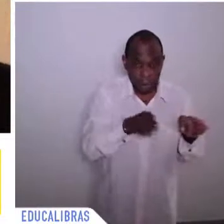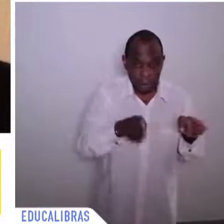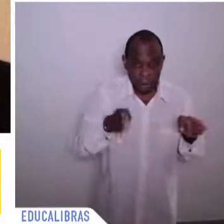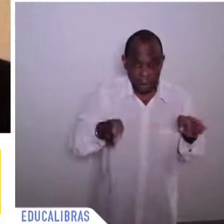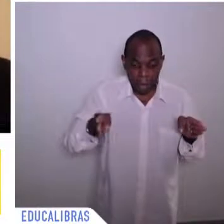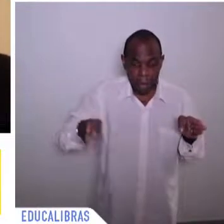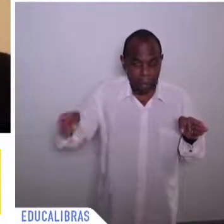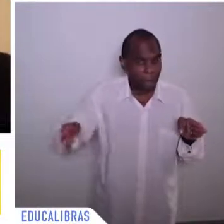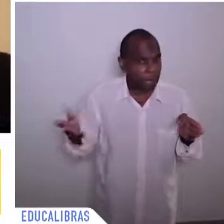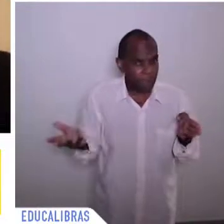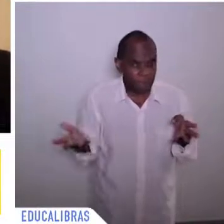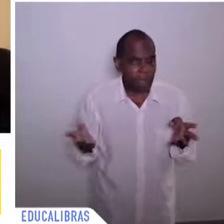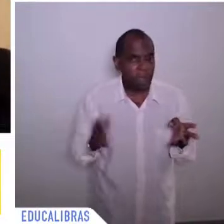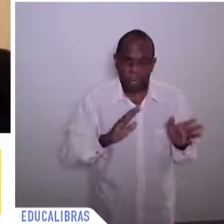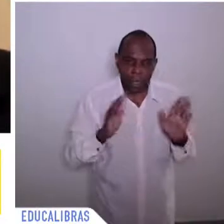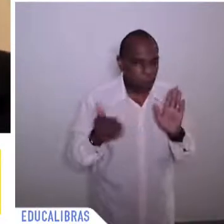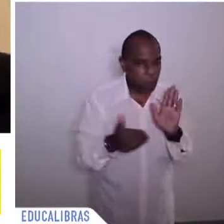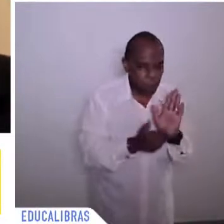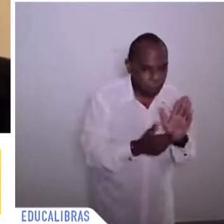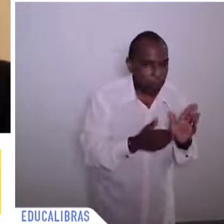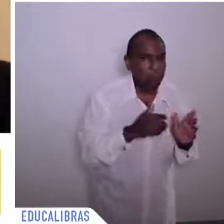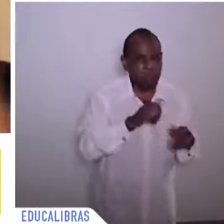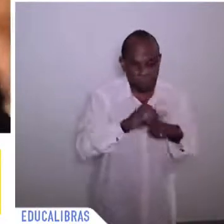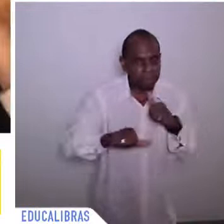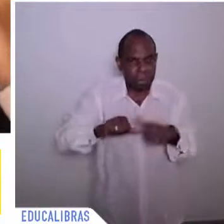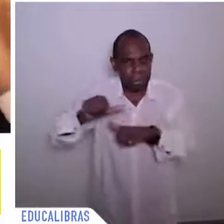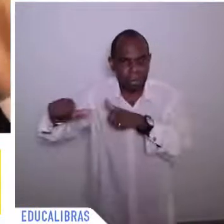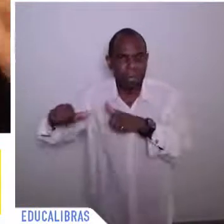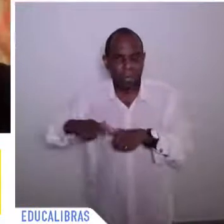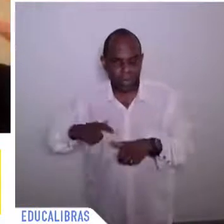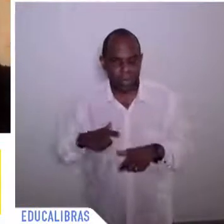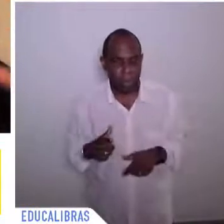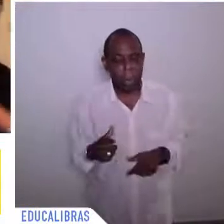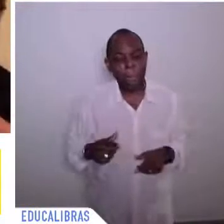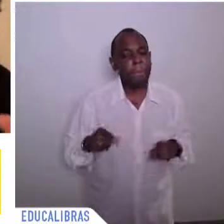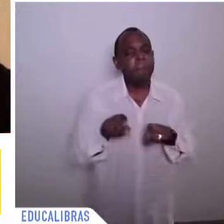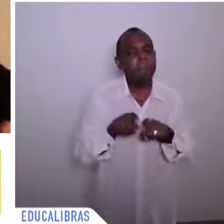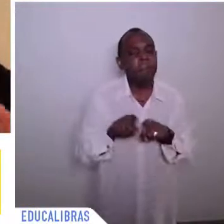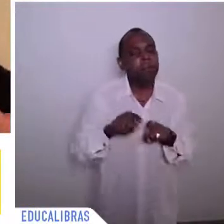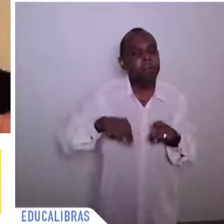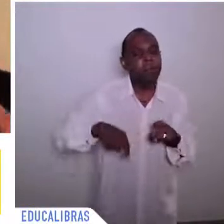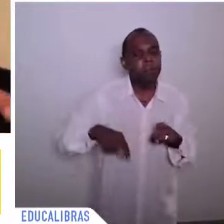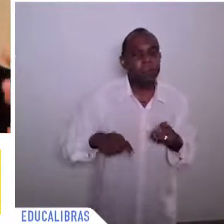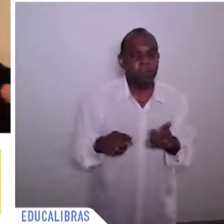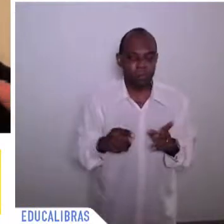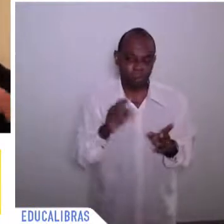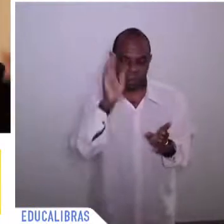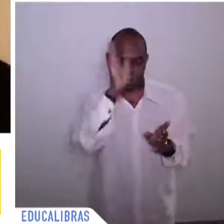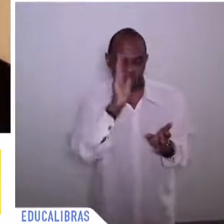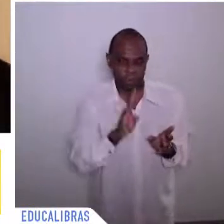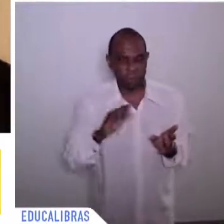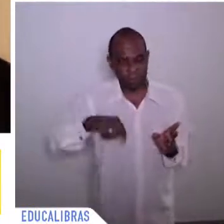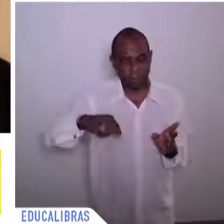Democracy suffers hits and attacks. You have the storm of the social